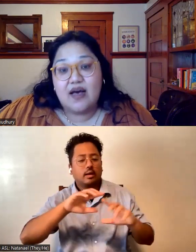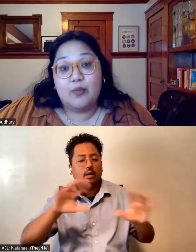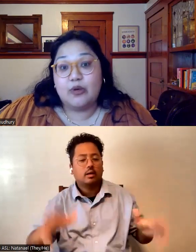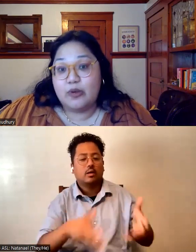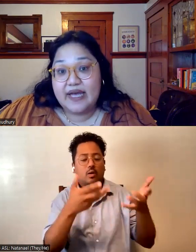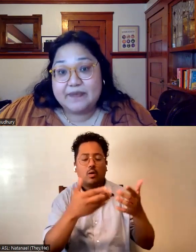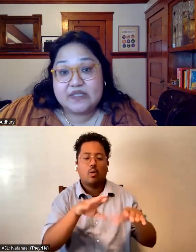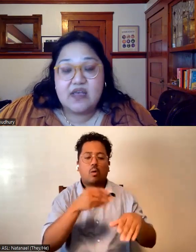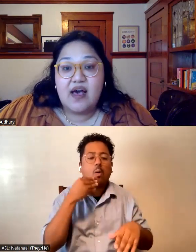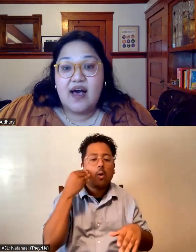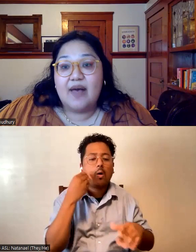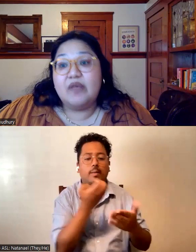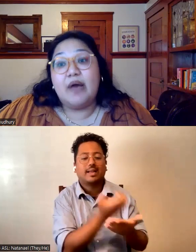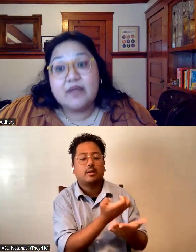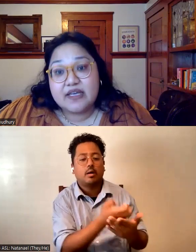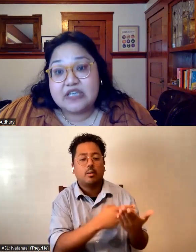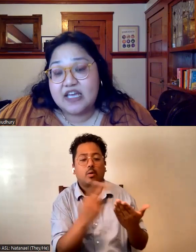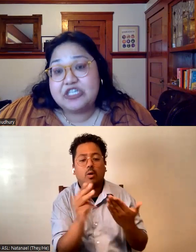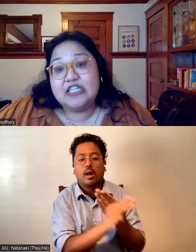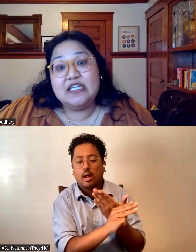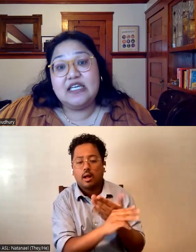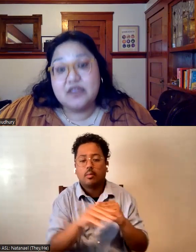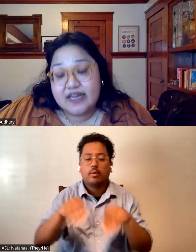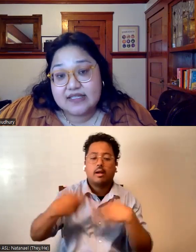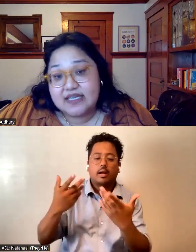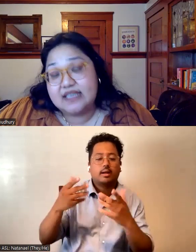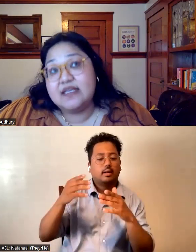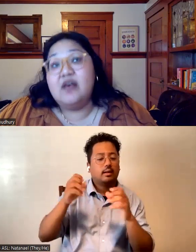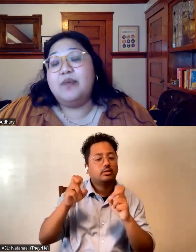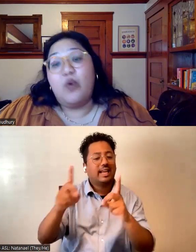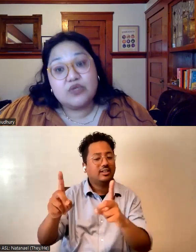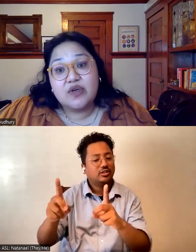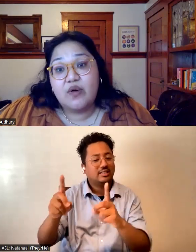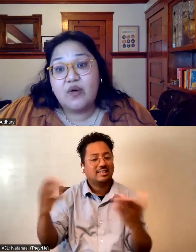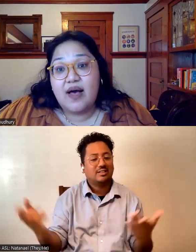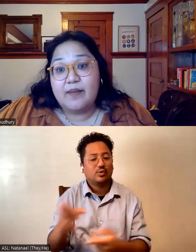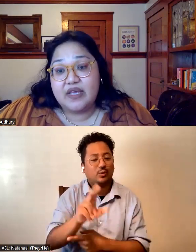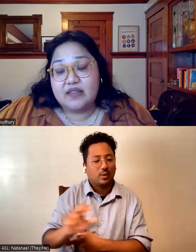economics programs in public education in the United States, but